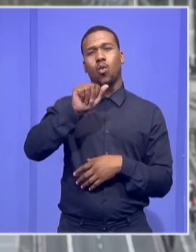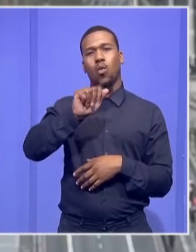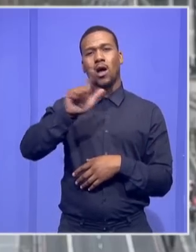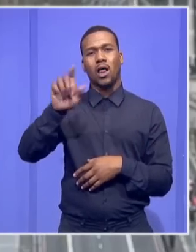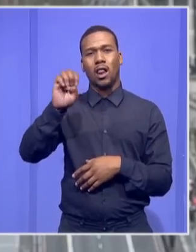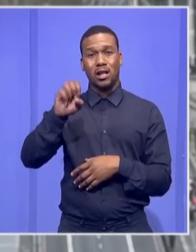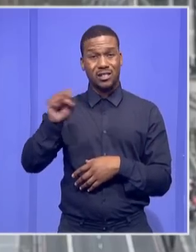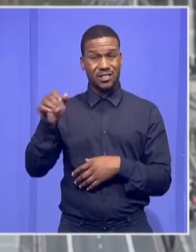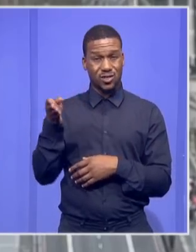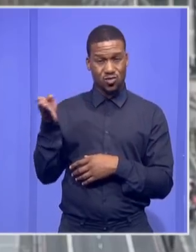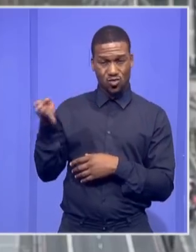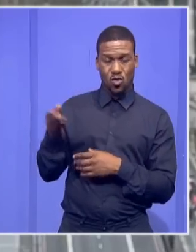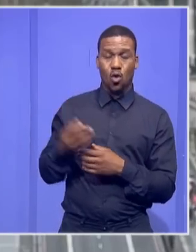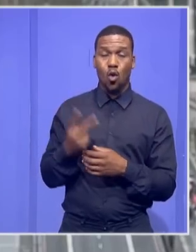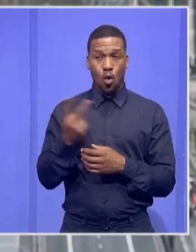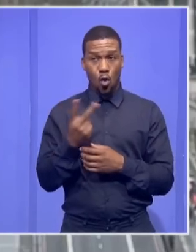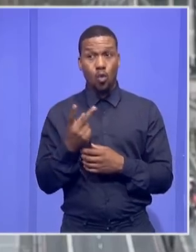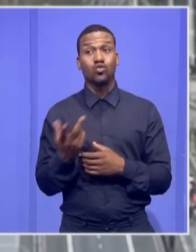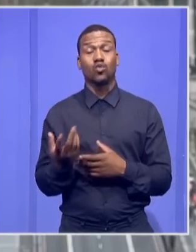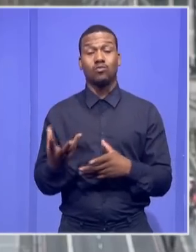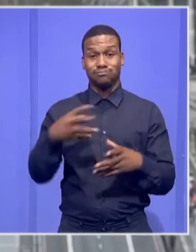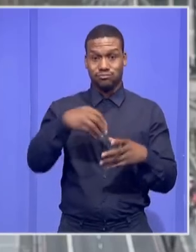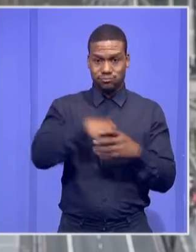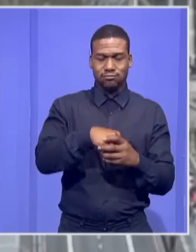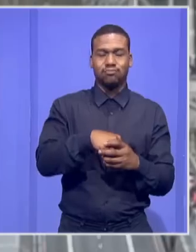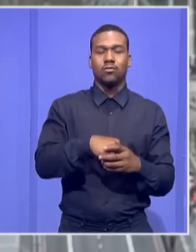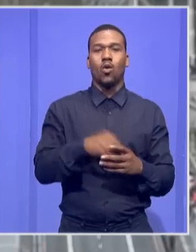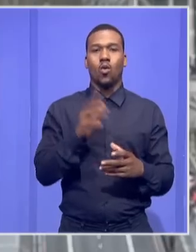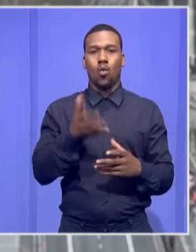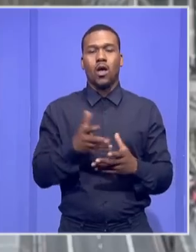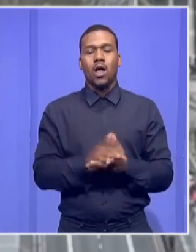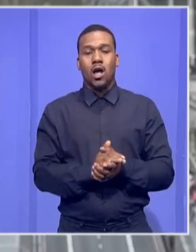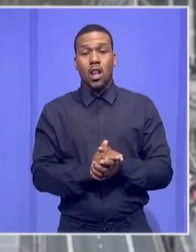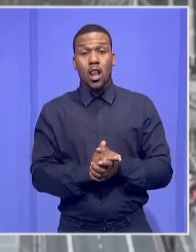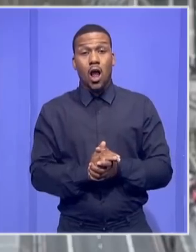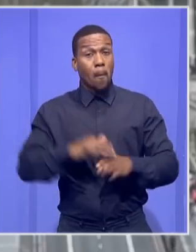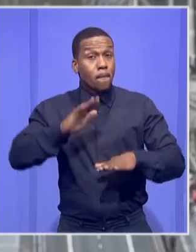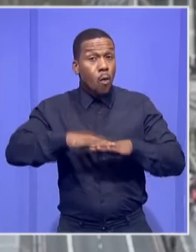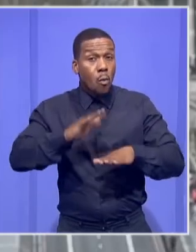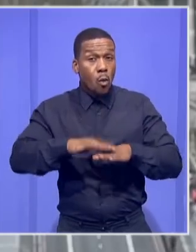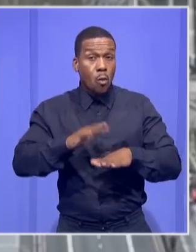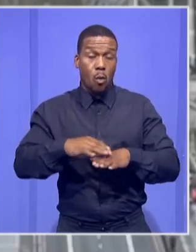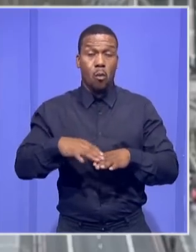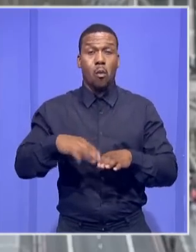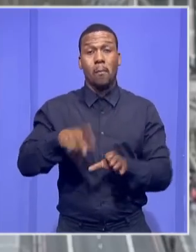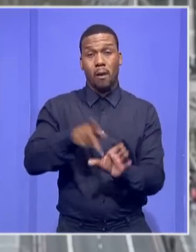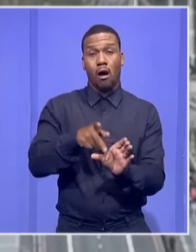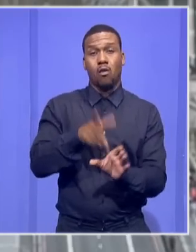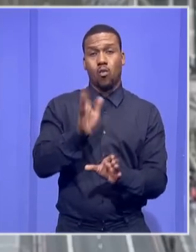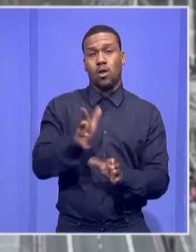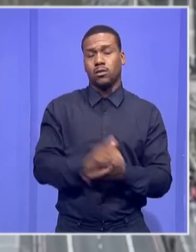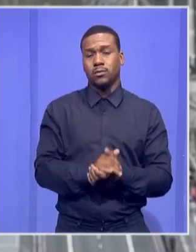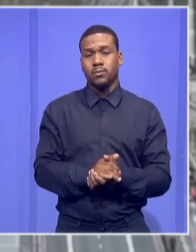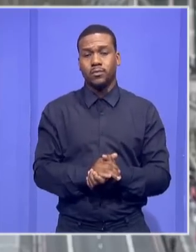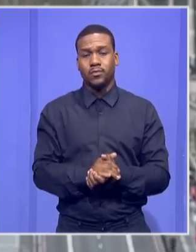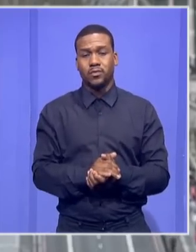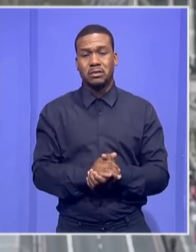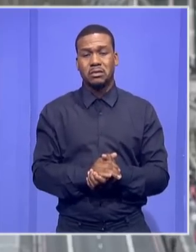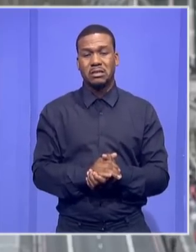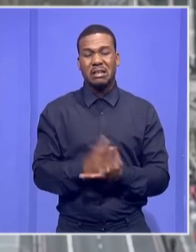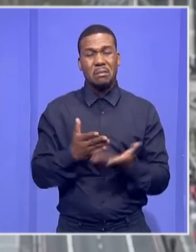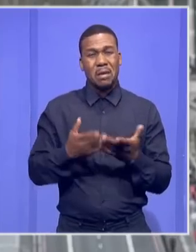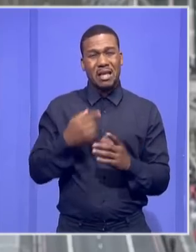more active role as the heir to the throne. Of course, Harry, I think, is a distraction for the royal